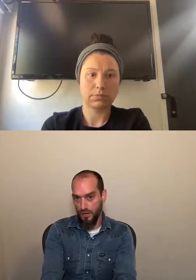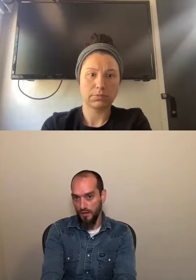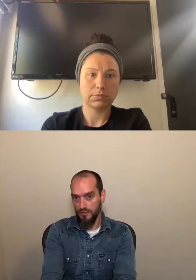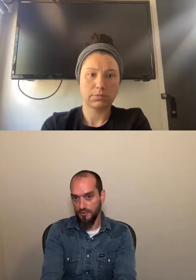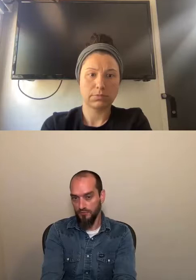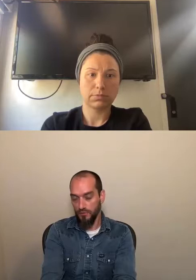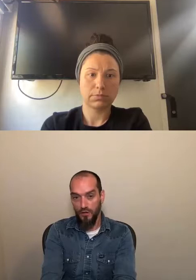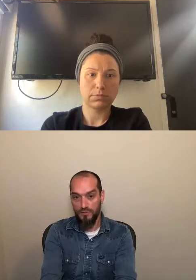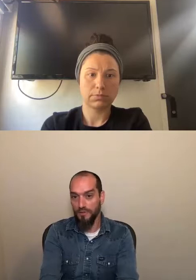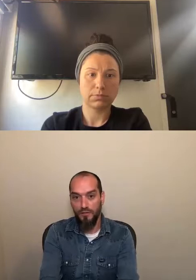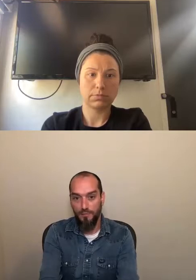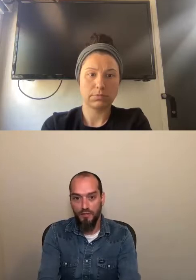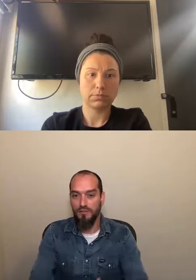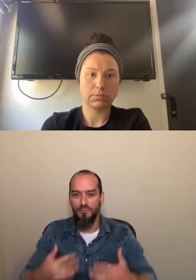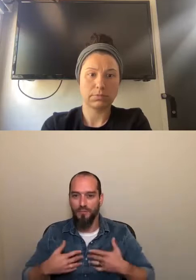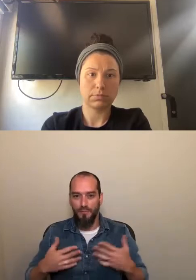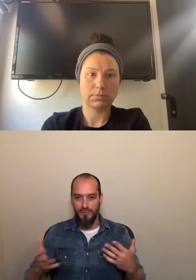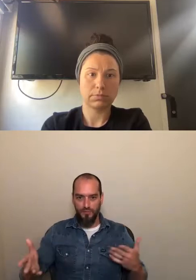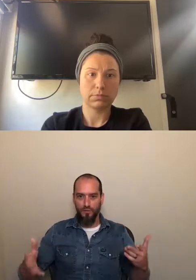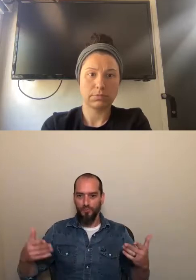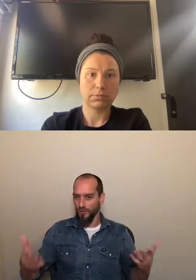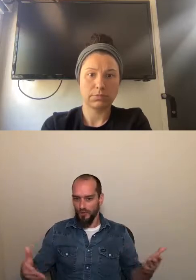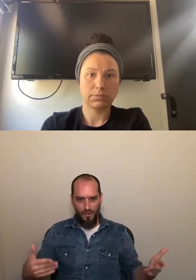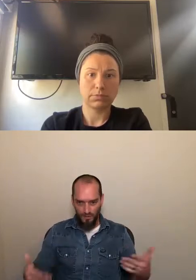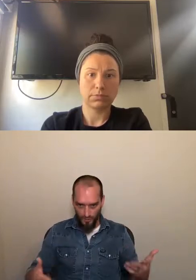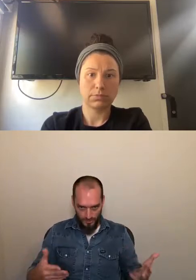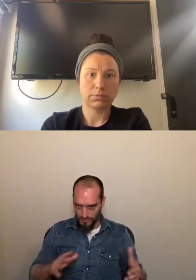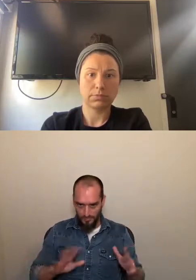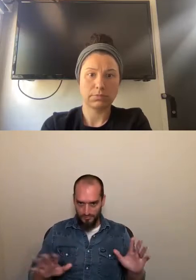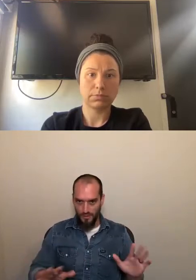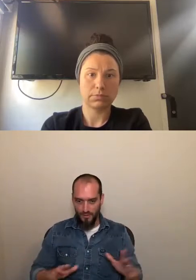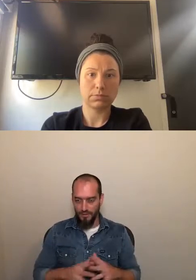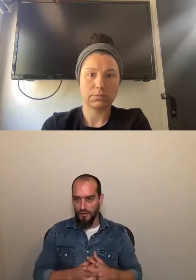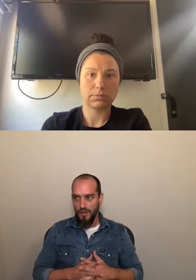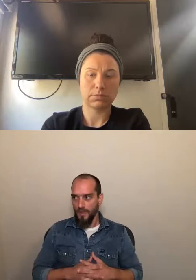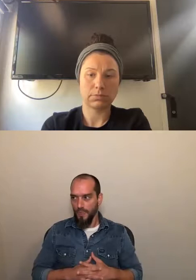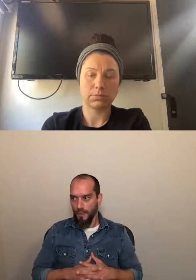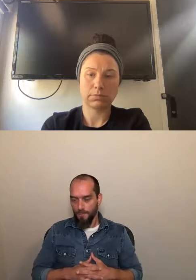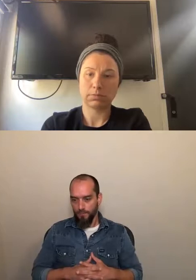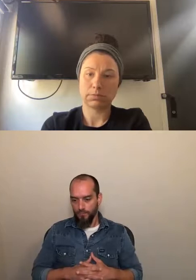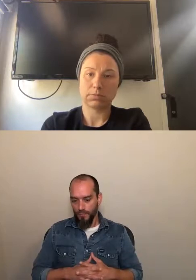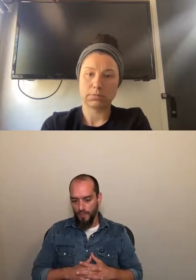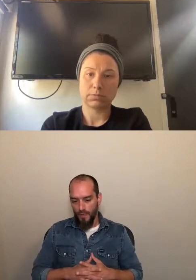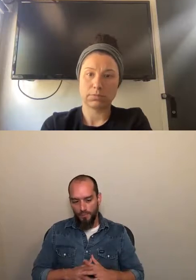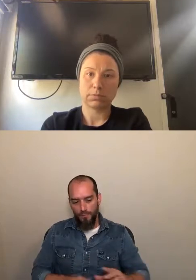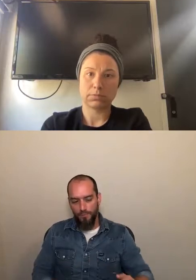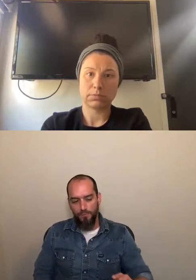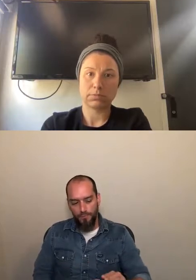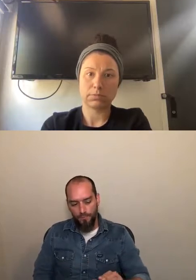I'm shocked at some of the costs I'm hearing about. It's not up to me to determine what a doctor charges, not at all.